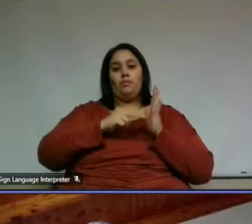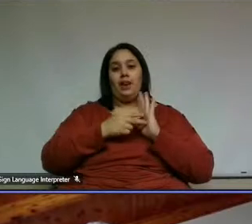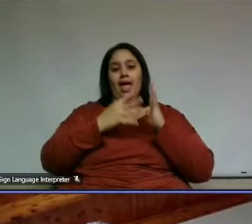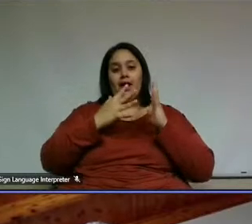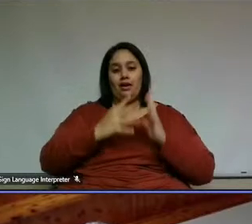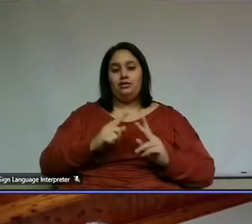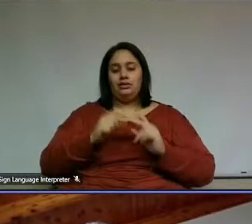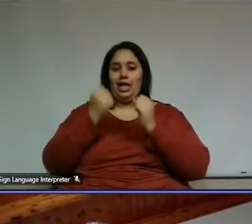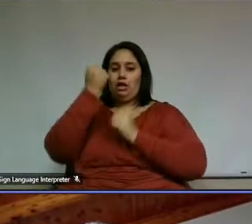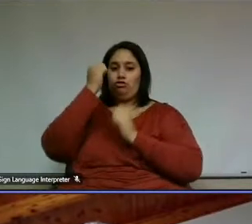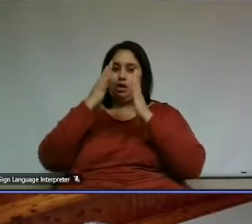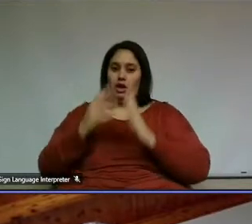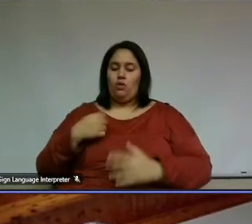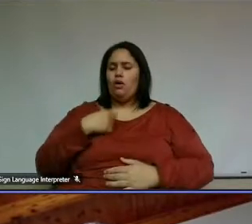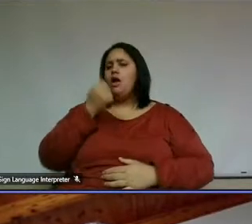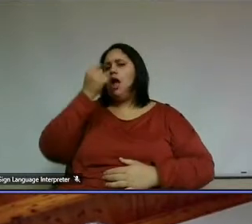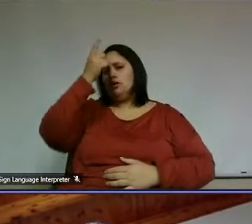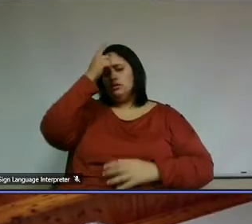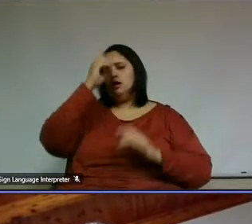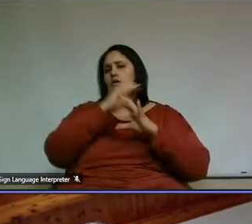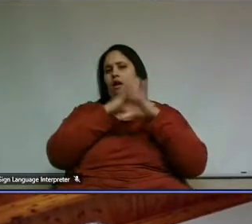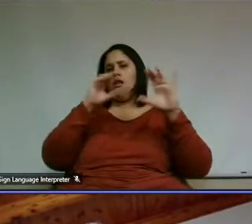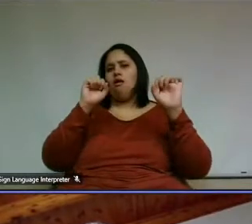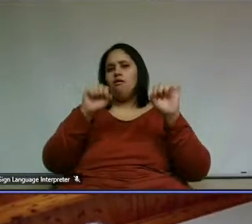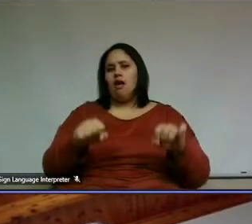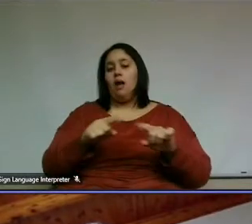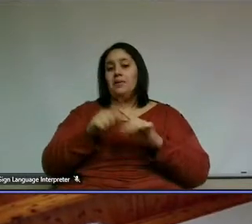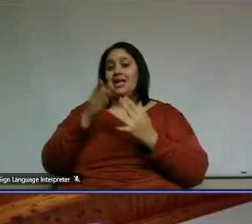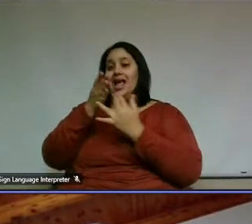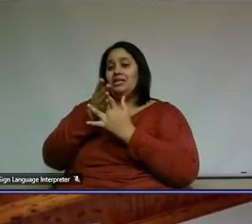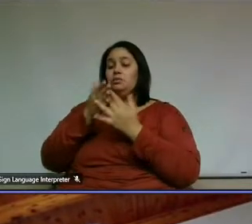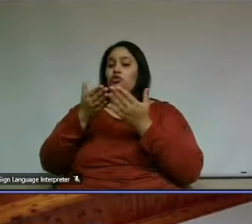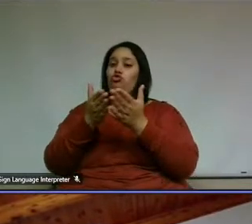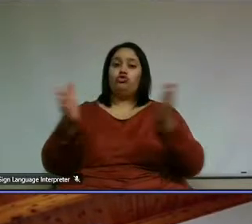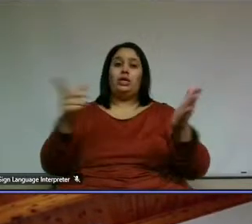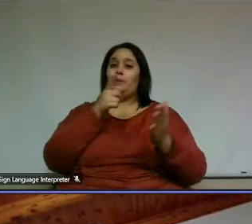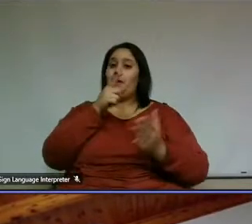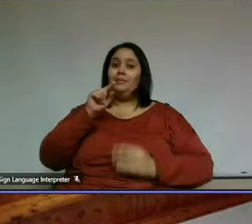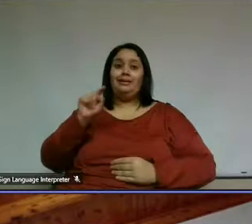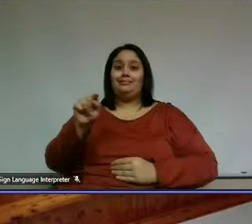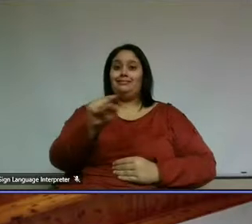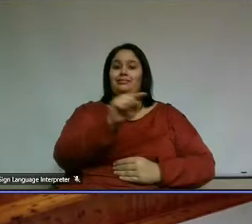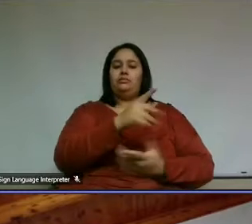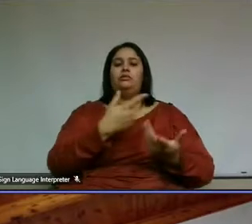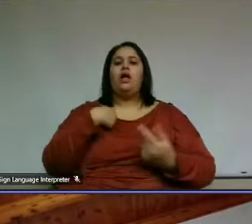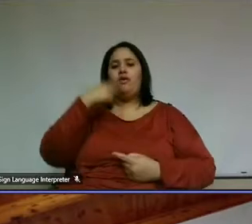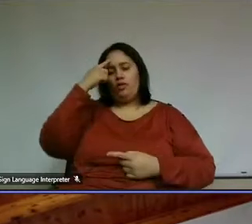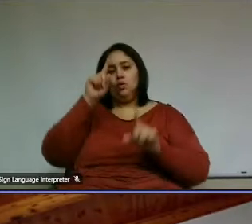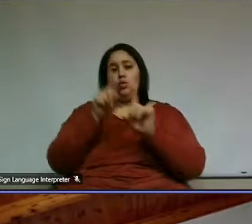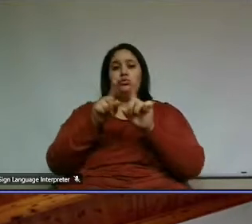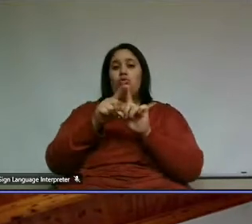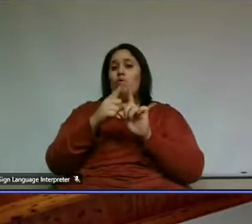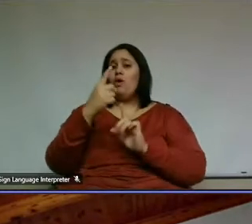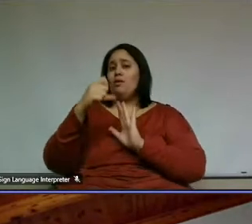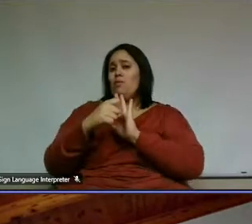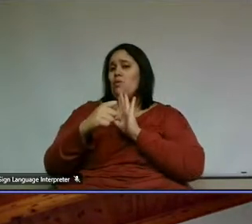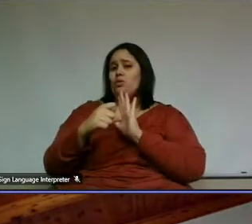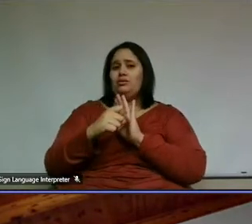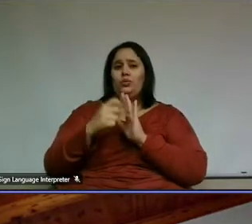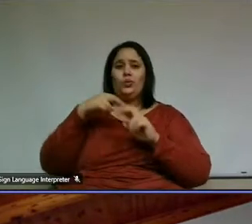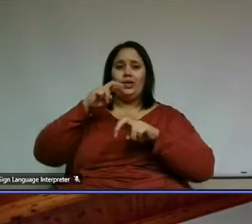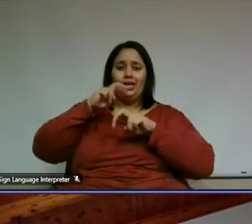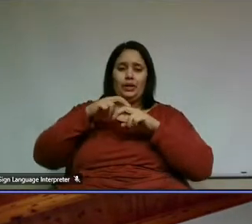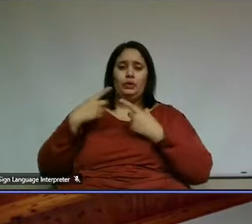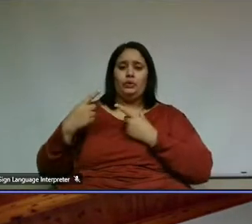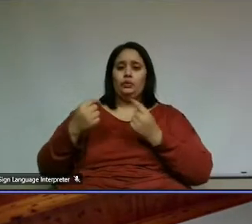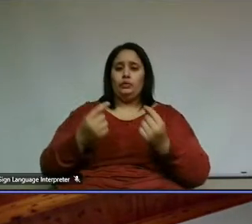can understand it, but it's just that accessibility to the general public. And I do think one of the things that we do need to do as well